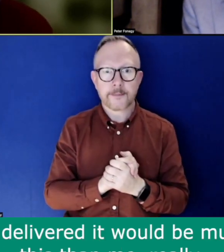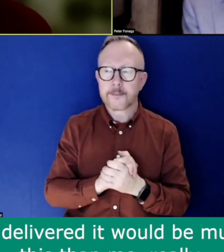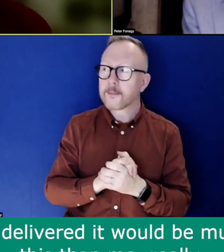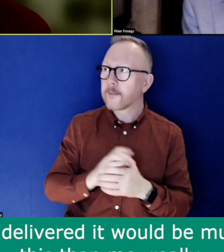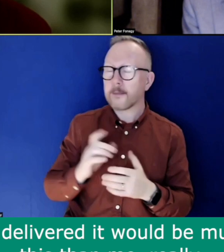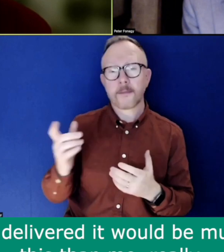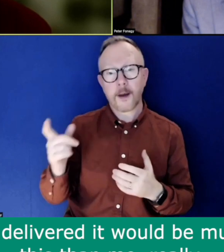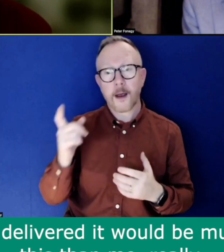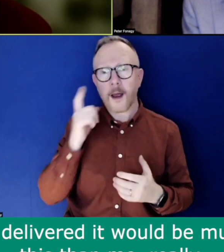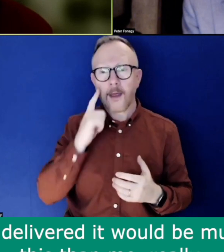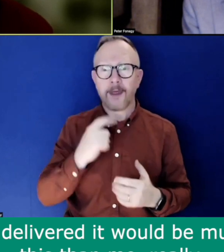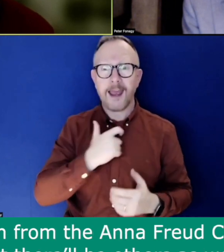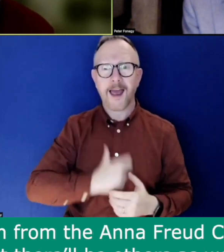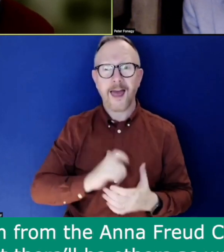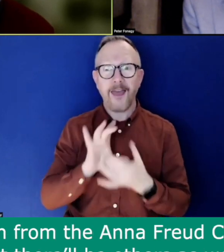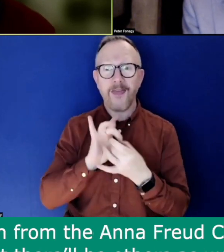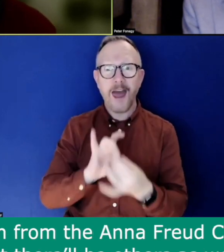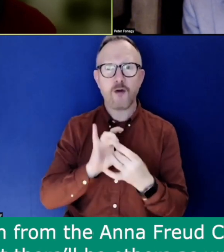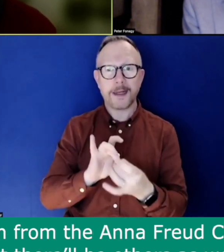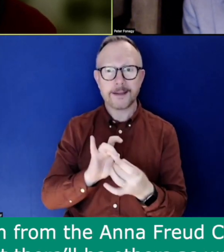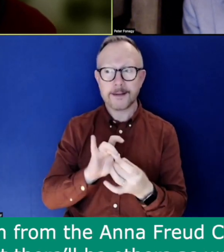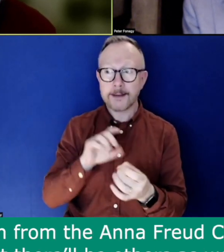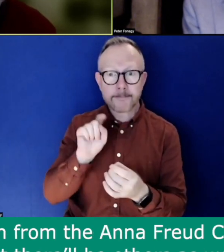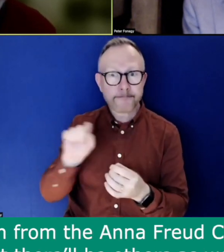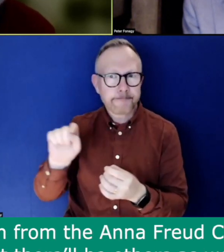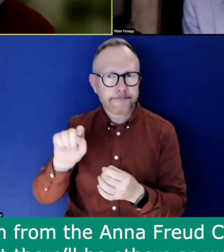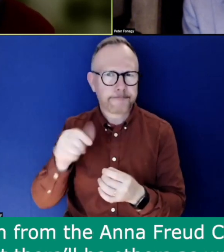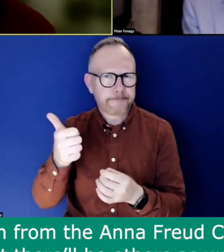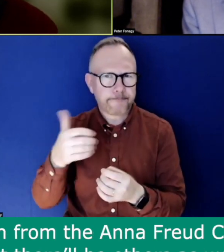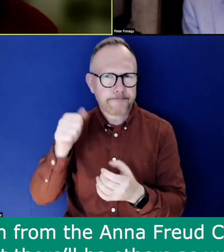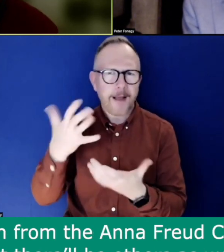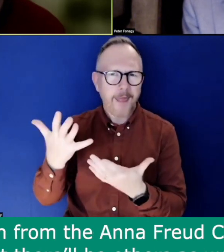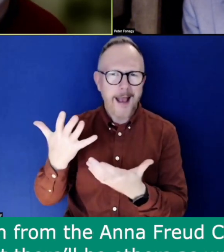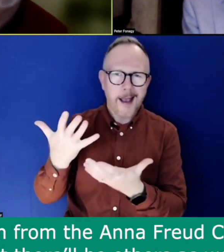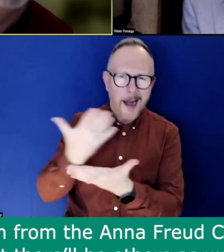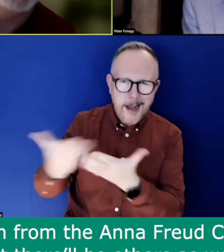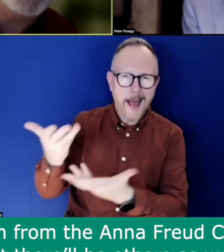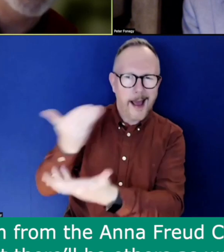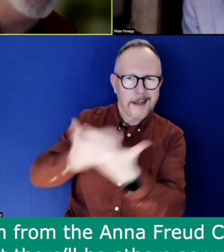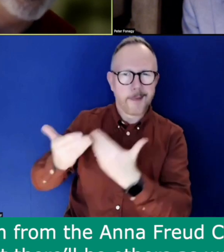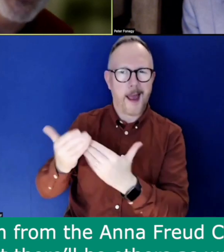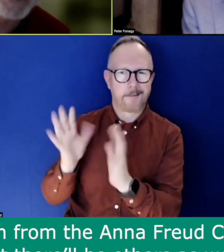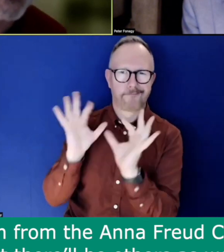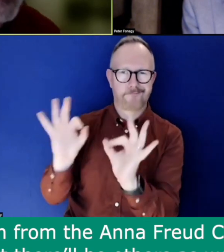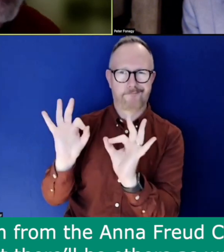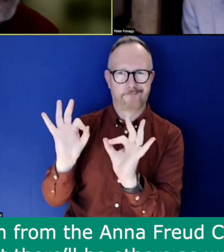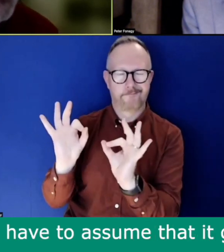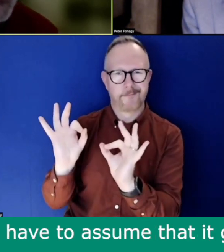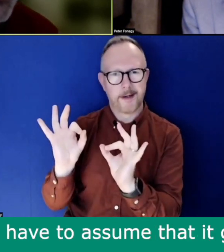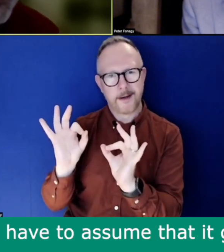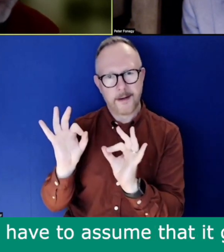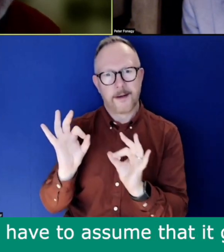able to talk to this than me, really. And I know at least Stevens from the Anna Freud Centre on this webinar, but there'll be others as